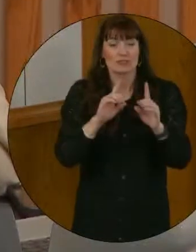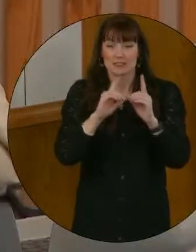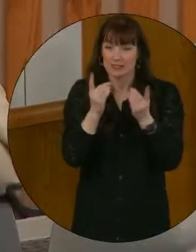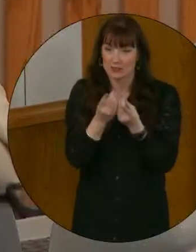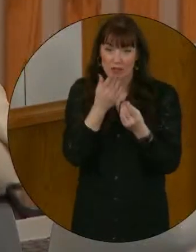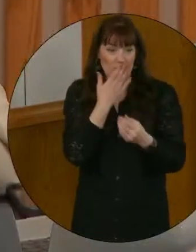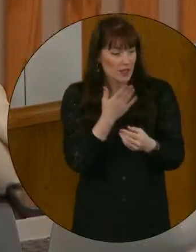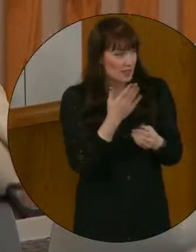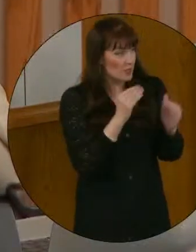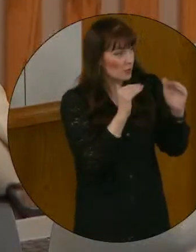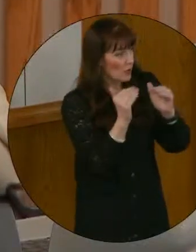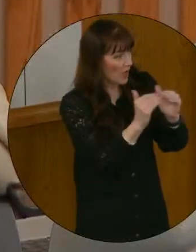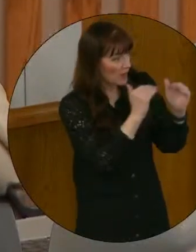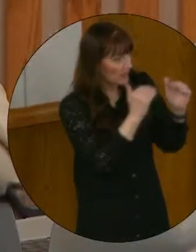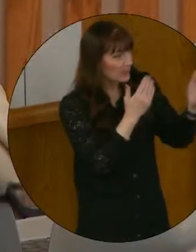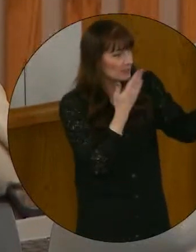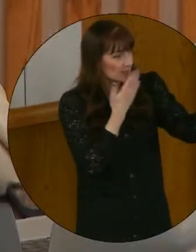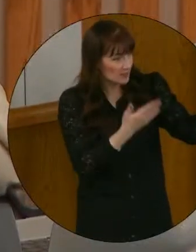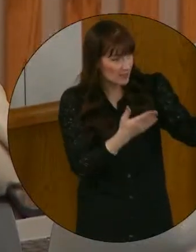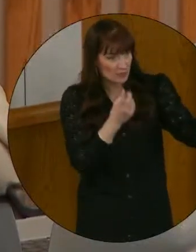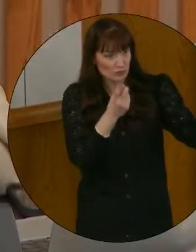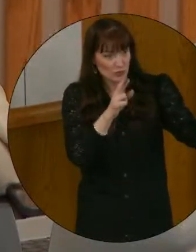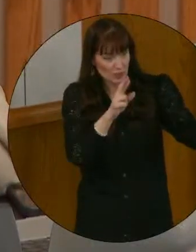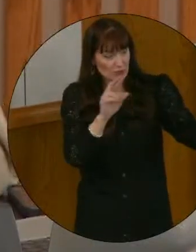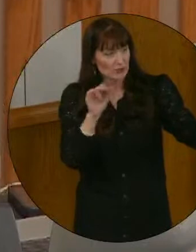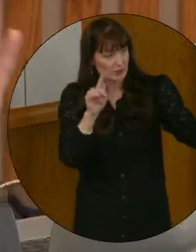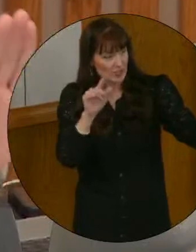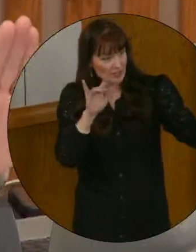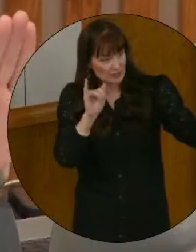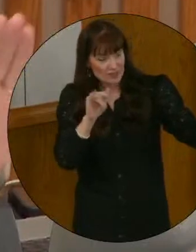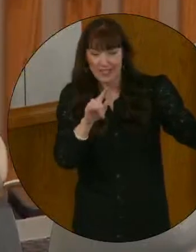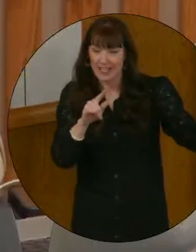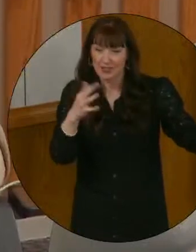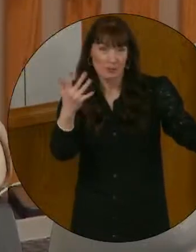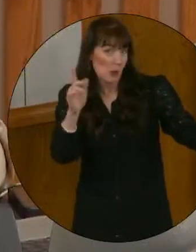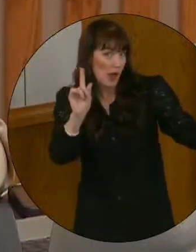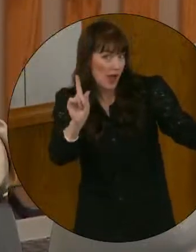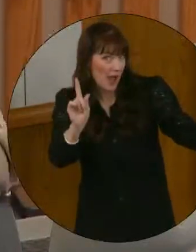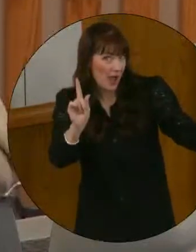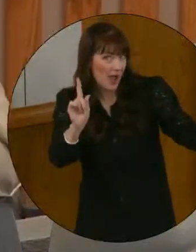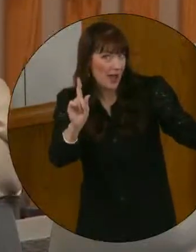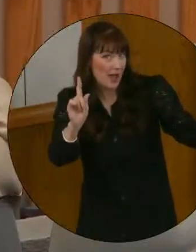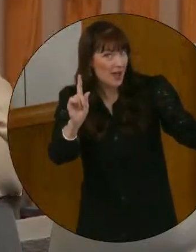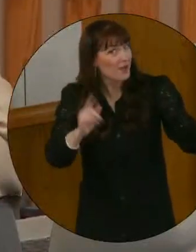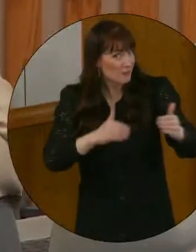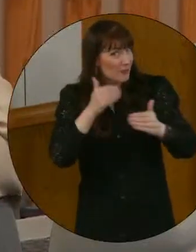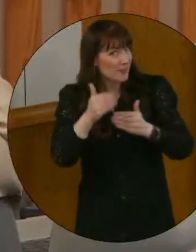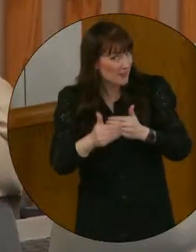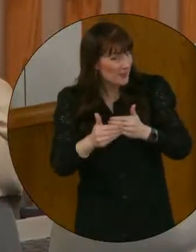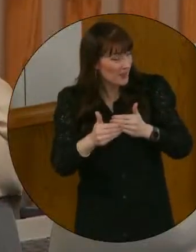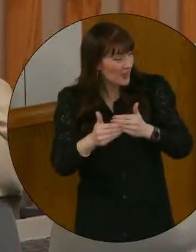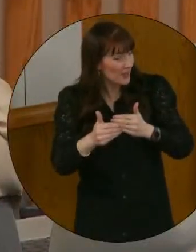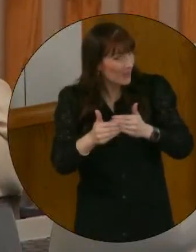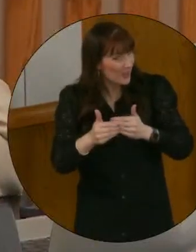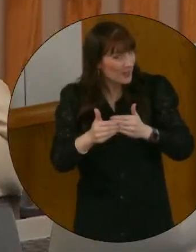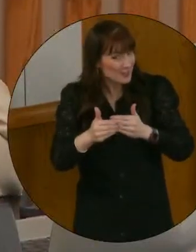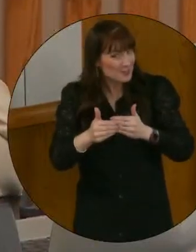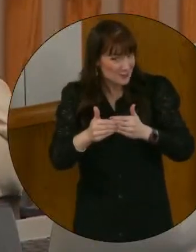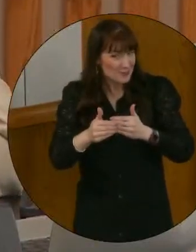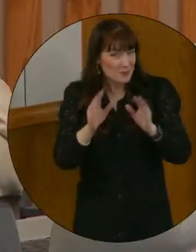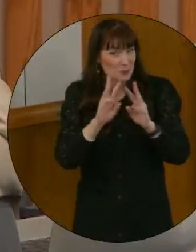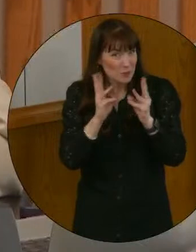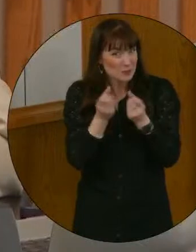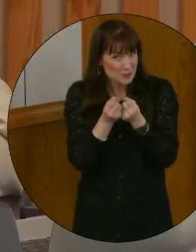colleagues. Thank you, Dr. Rafalski, for this work, and look forward to stay tuned for the next series of